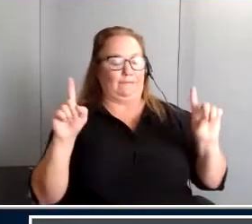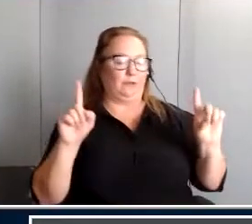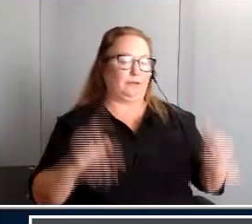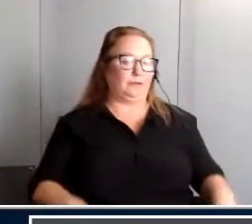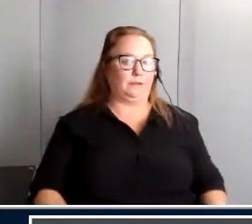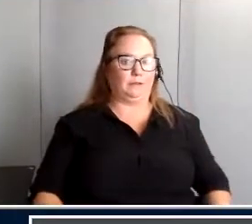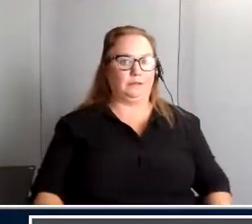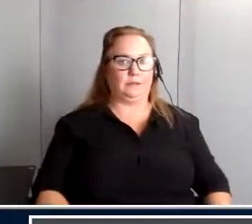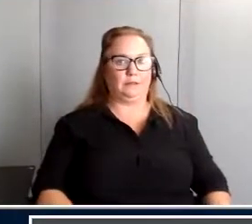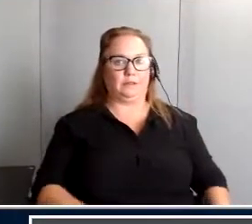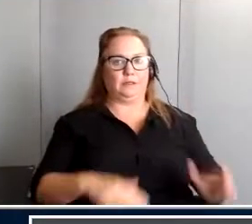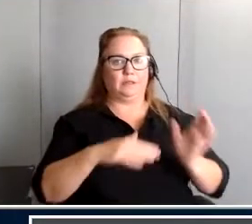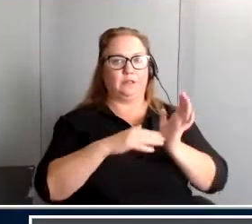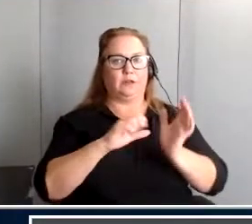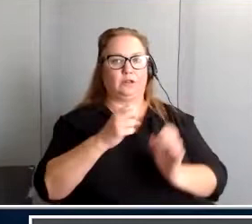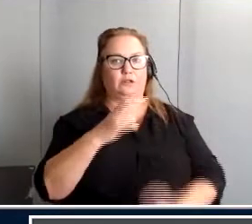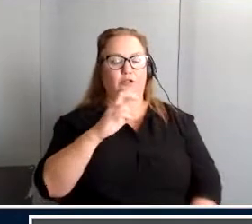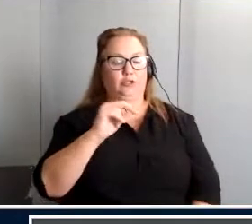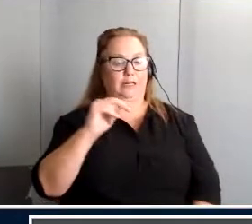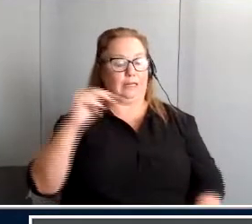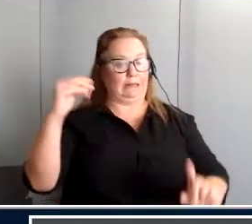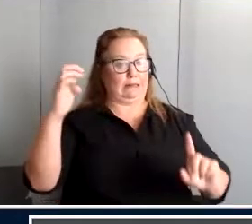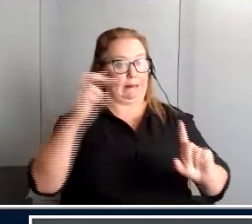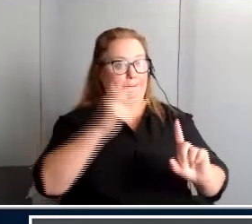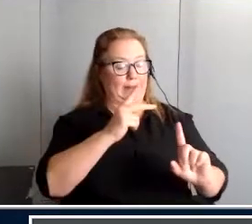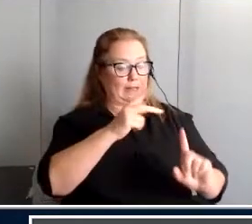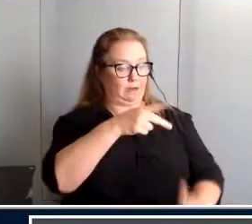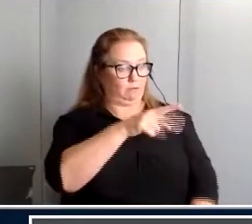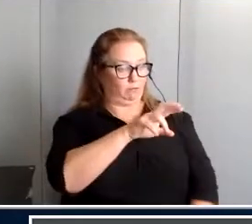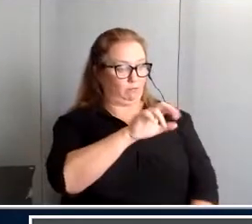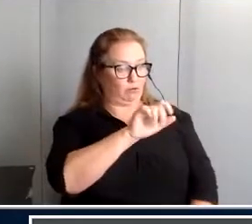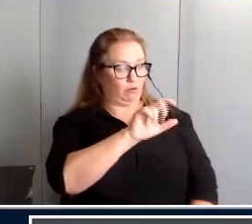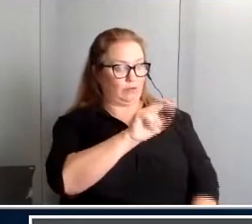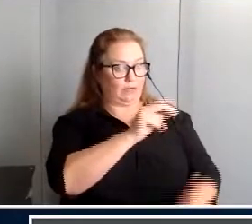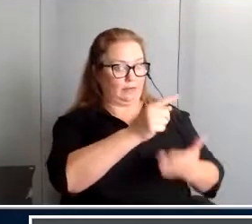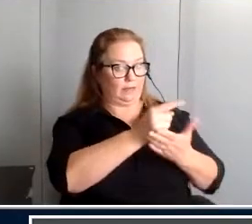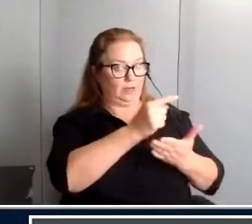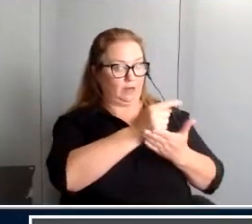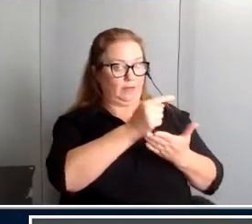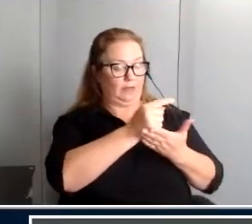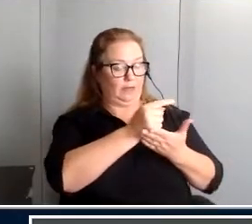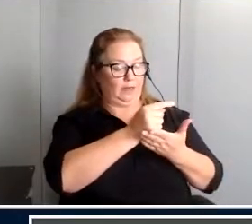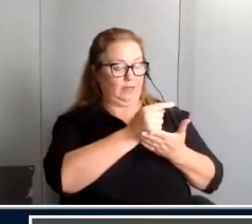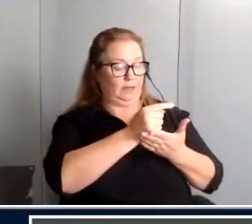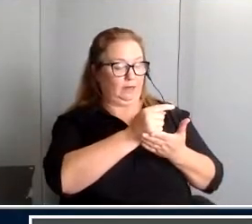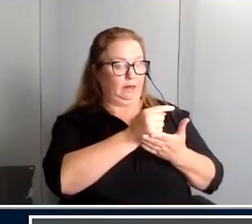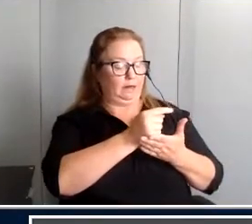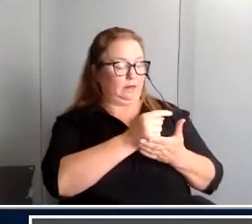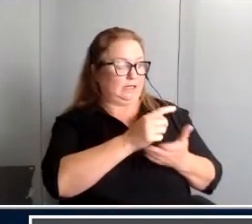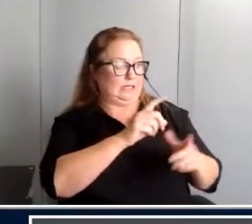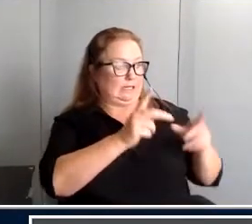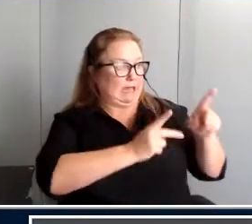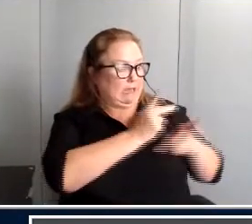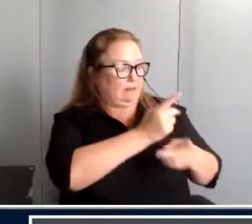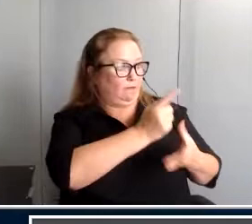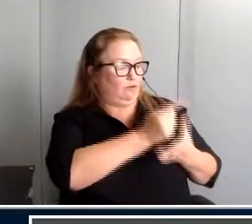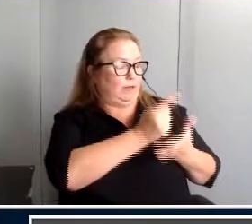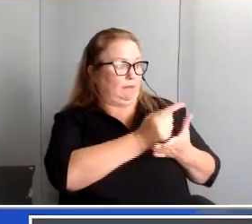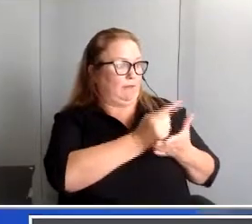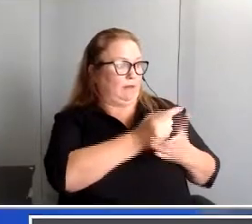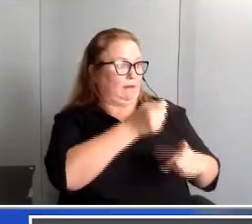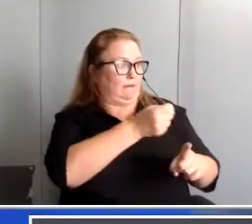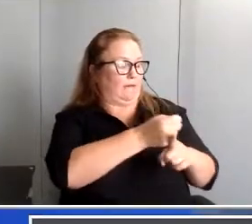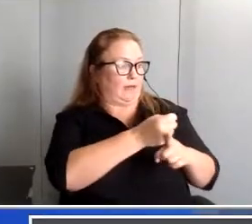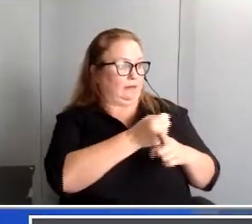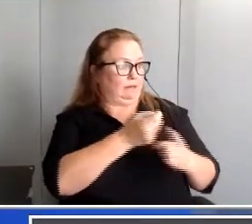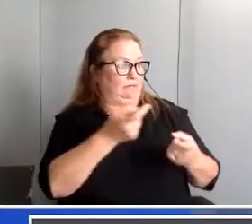Shen, can prostate cancer come back after someone gets proton therapy? Does the type of treatment you get make a difference on recurrence? Yeah,